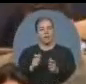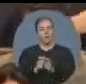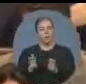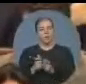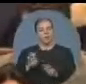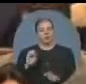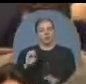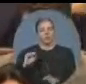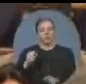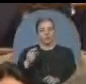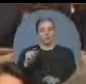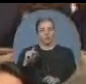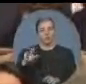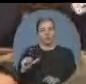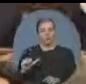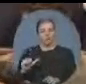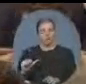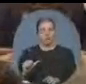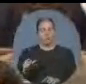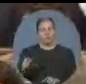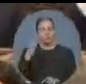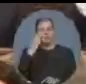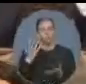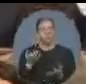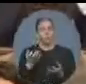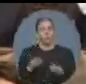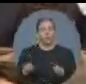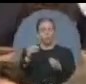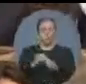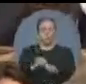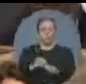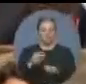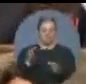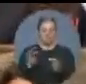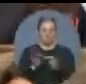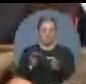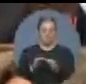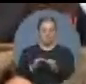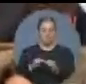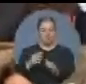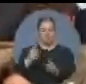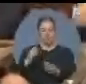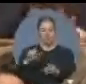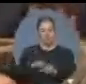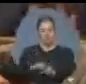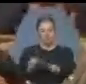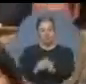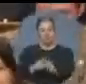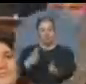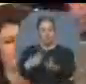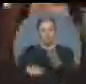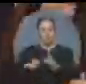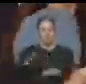gasoline with a carbon tax. And tell me that, how that is going to help General Motors and its workers in Oshawa.